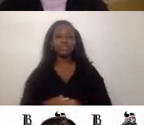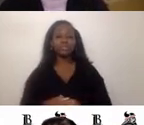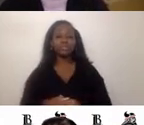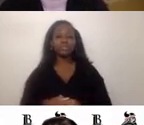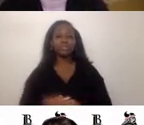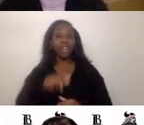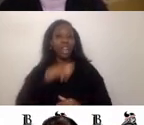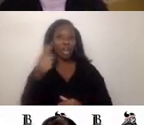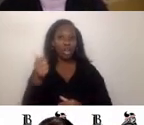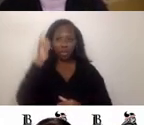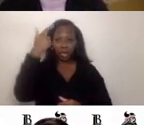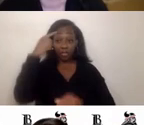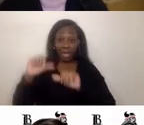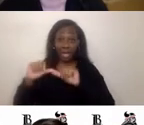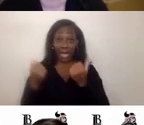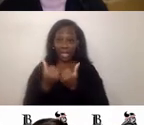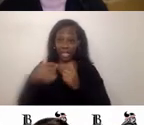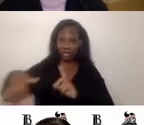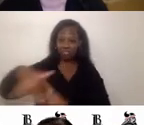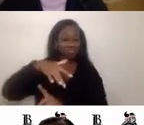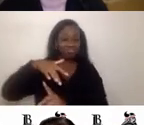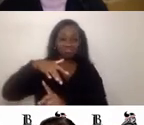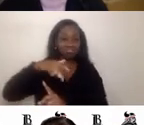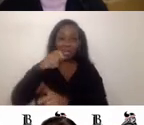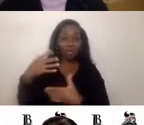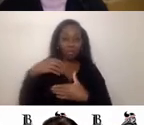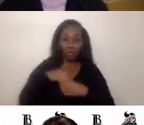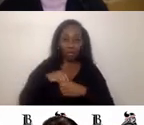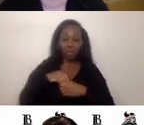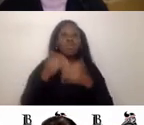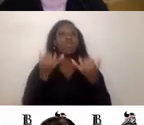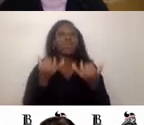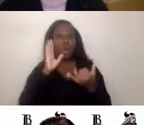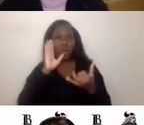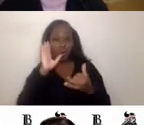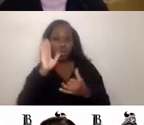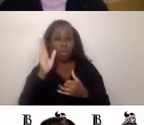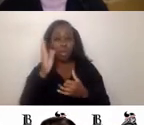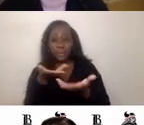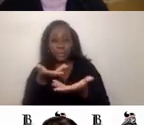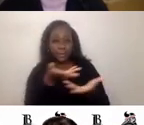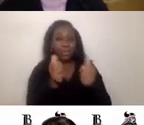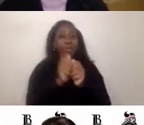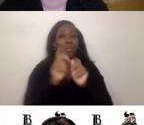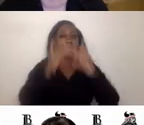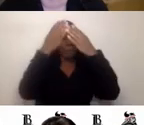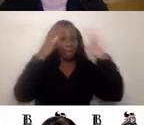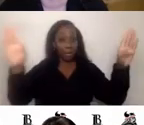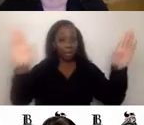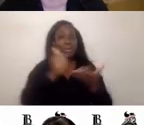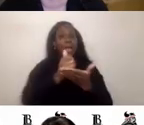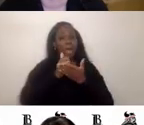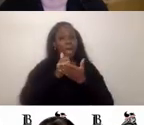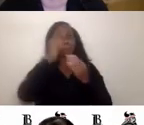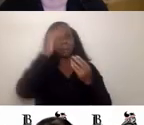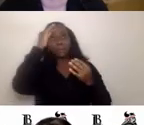governmental agencies. We are seeking constructive input from the public to help inform this process. The public